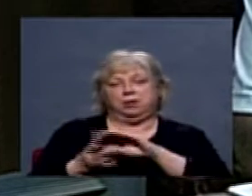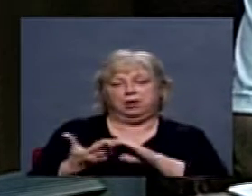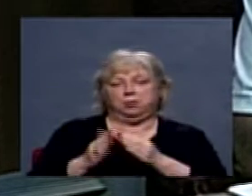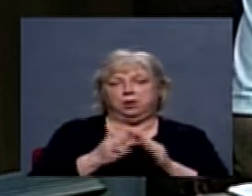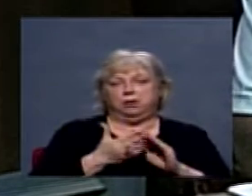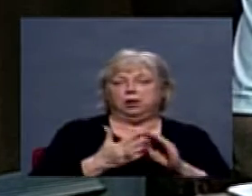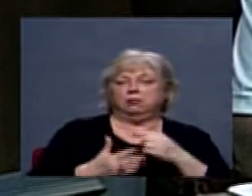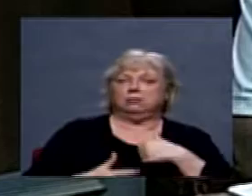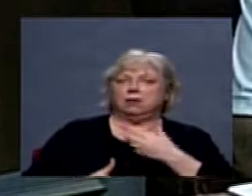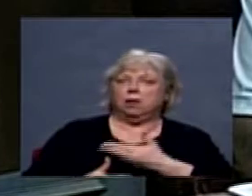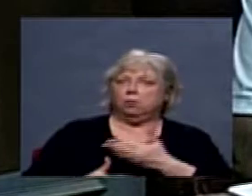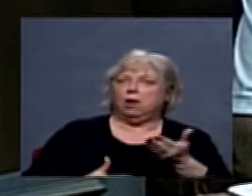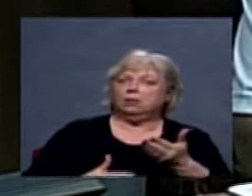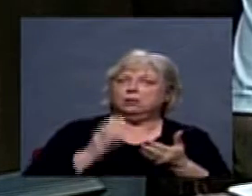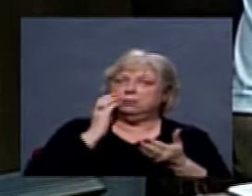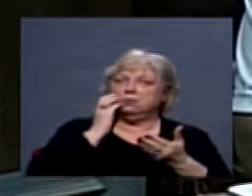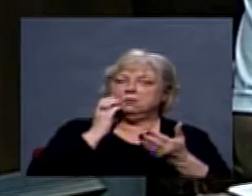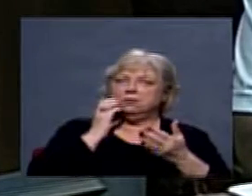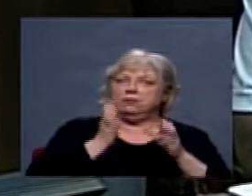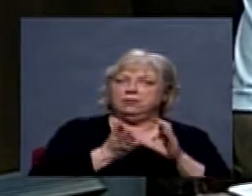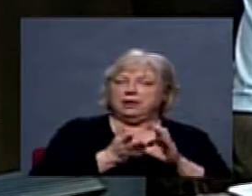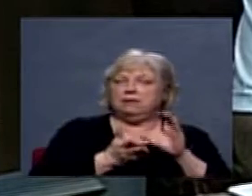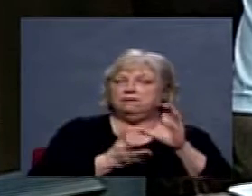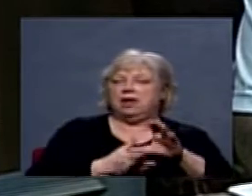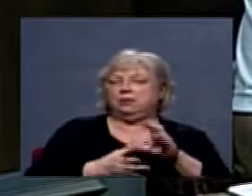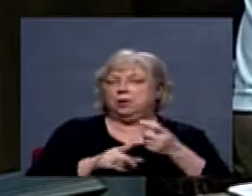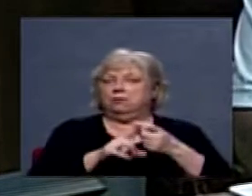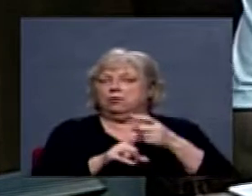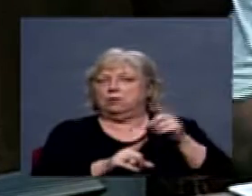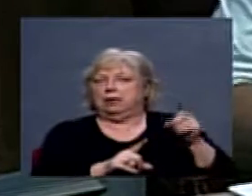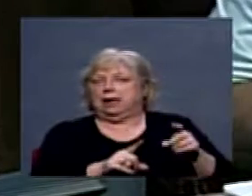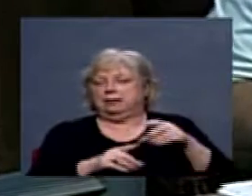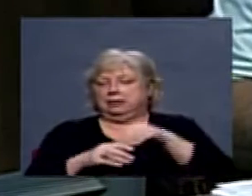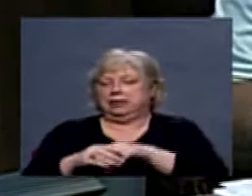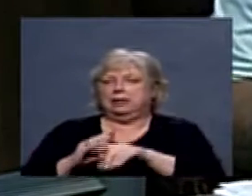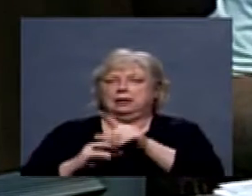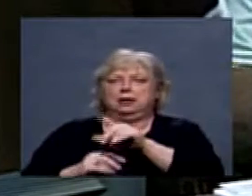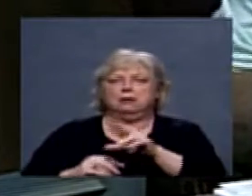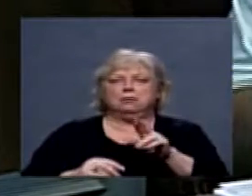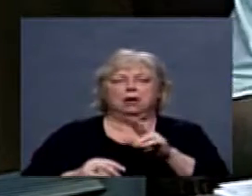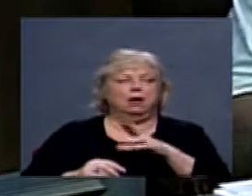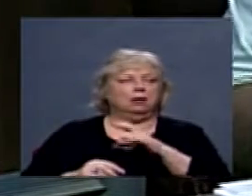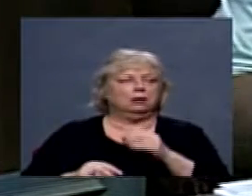the investment from Texas into Little Rock, and I am,